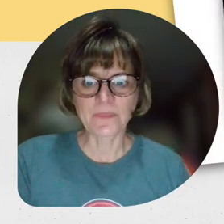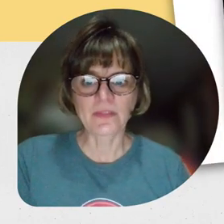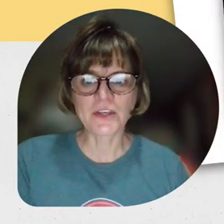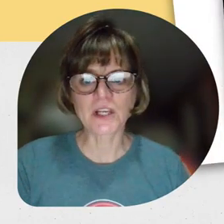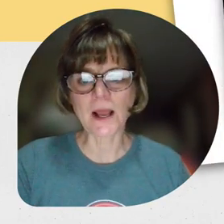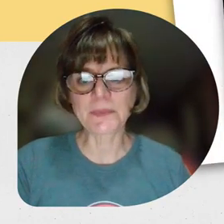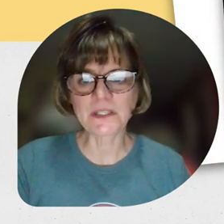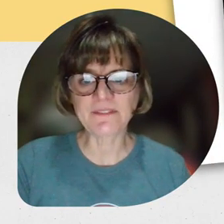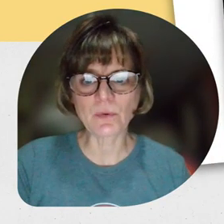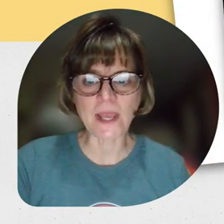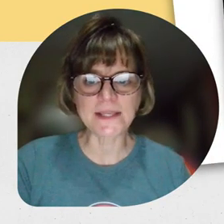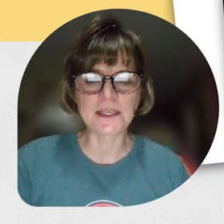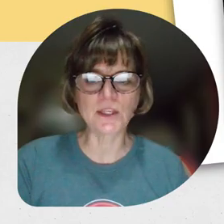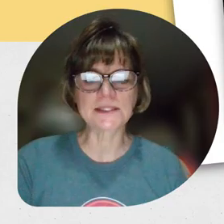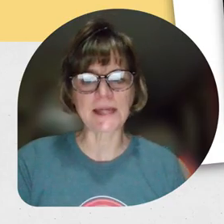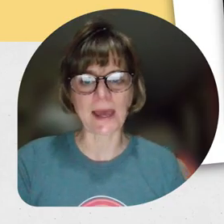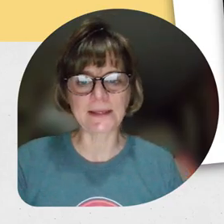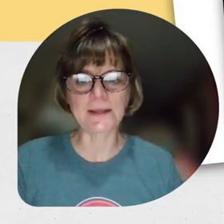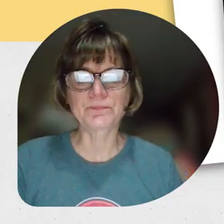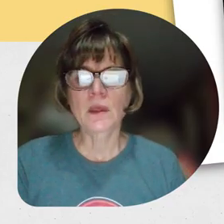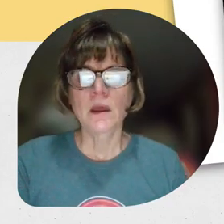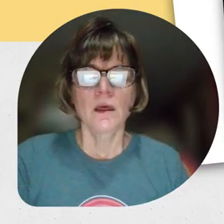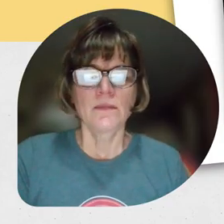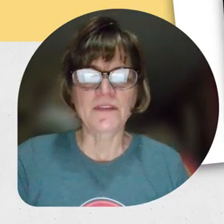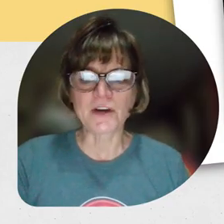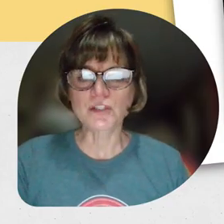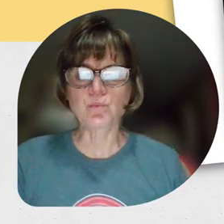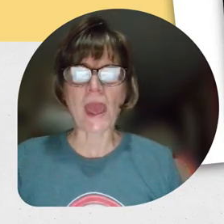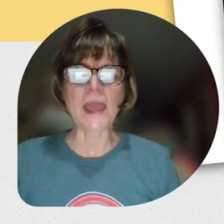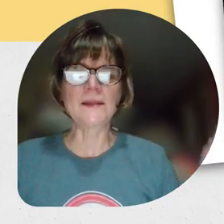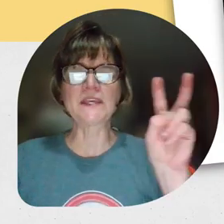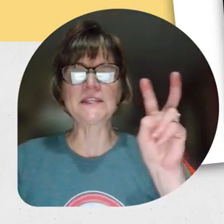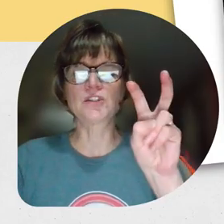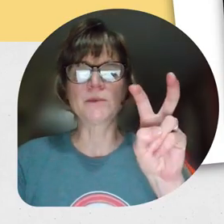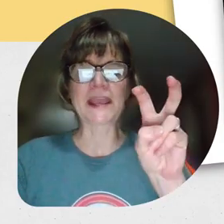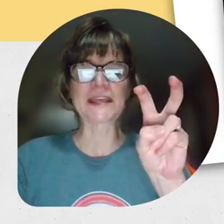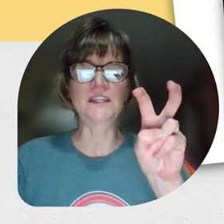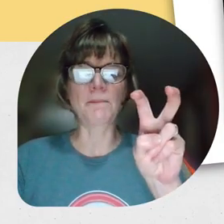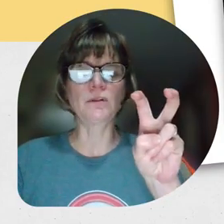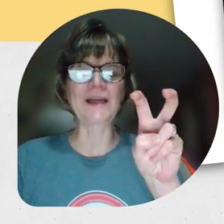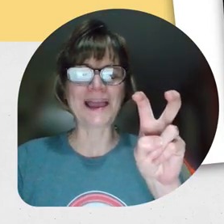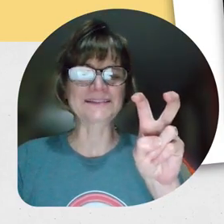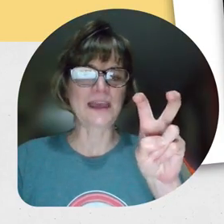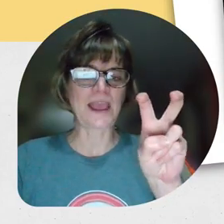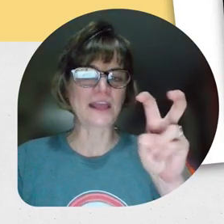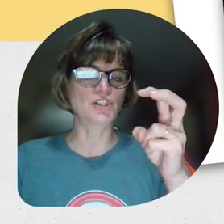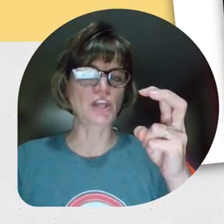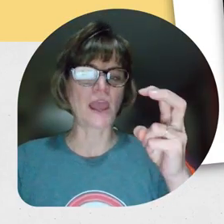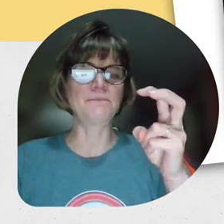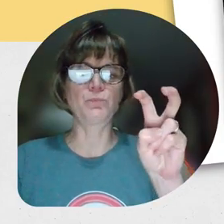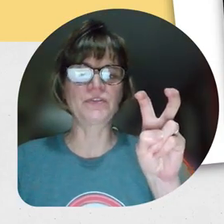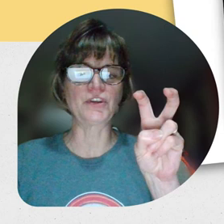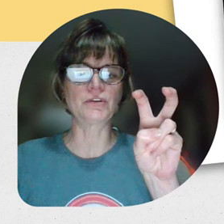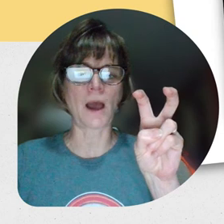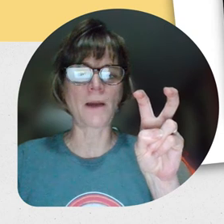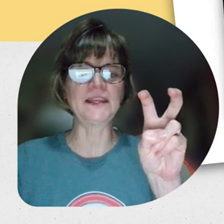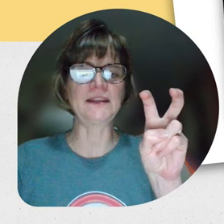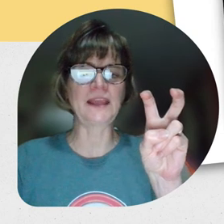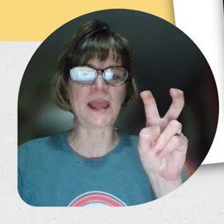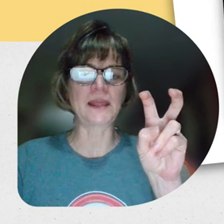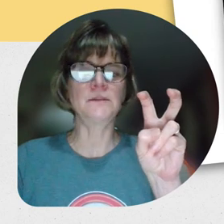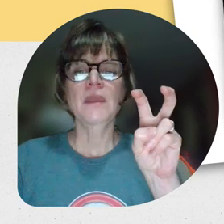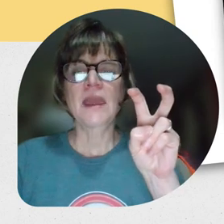Pizza. There's a couple of different ways that you can sign it. The first way is to make a double X hand shape with your